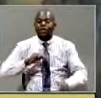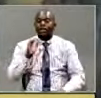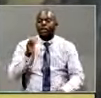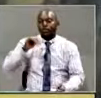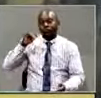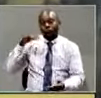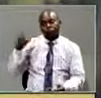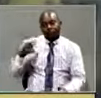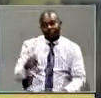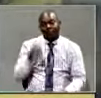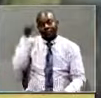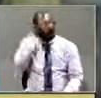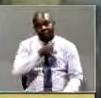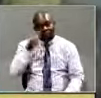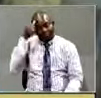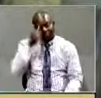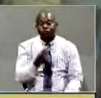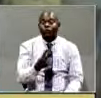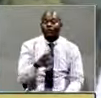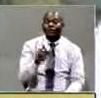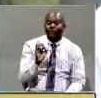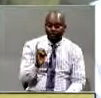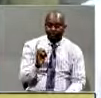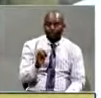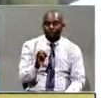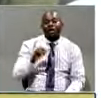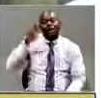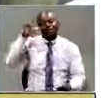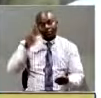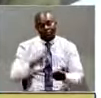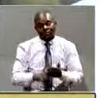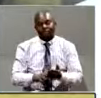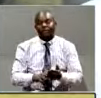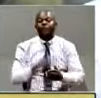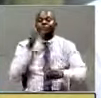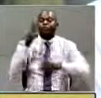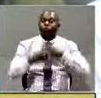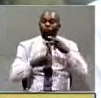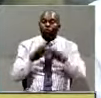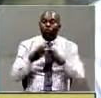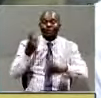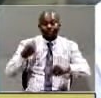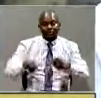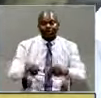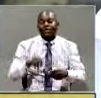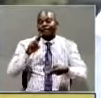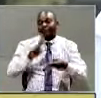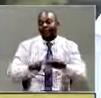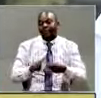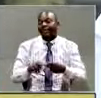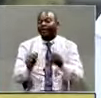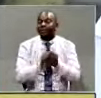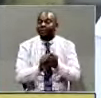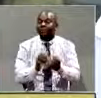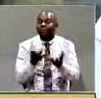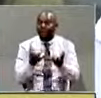All Africa Games. We have 28 who have qualified for the World Championships. And on Friday and Saturday, we expect that